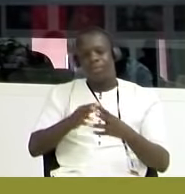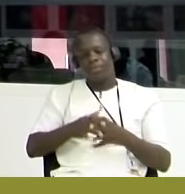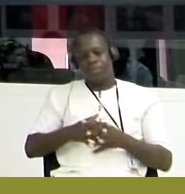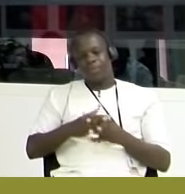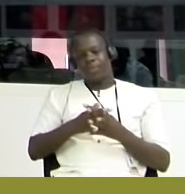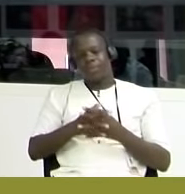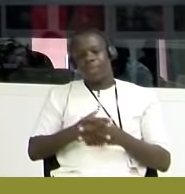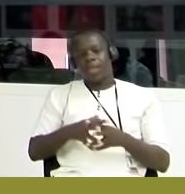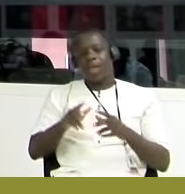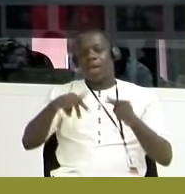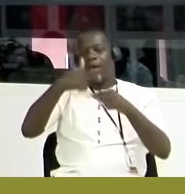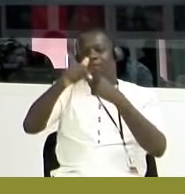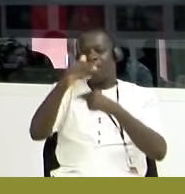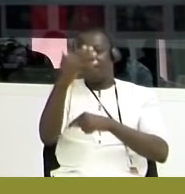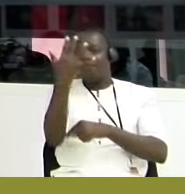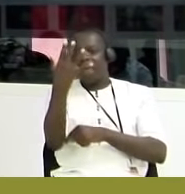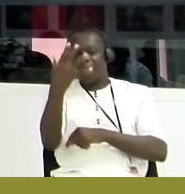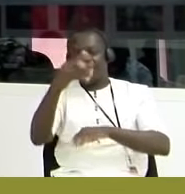After 5 minutes,